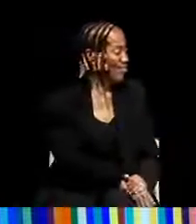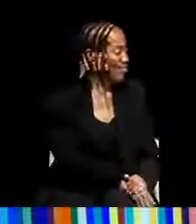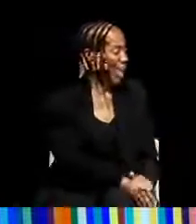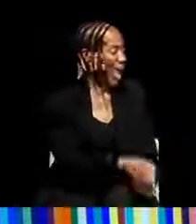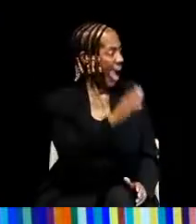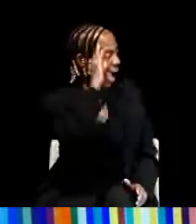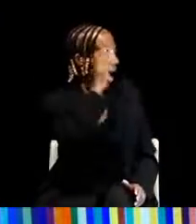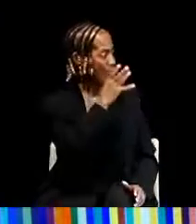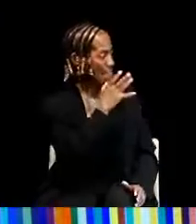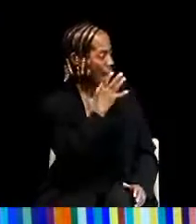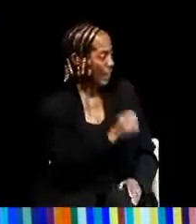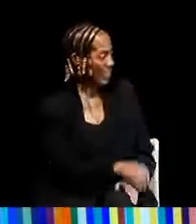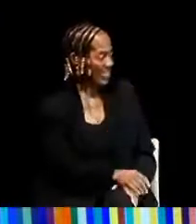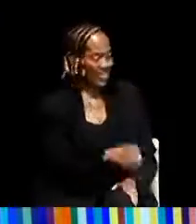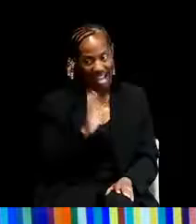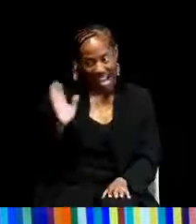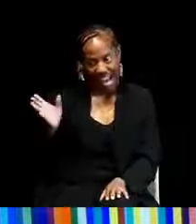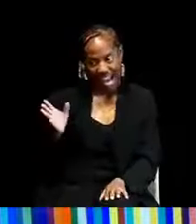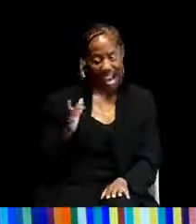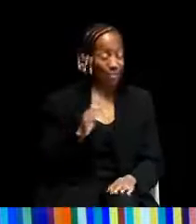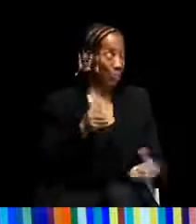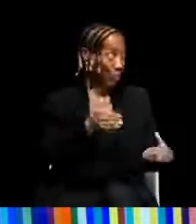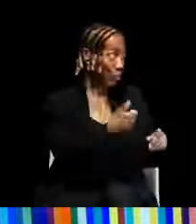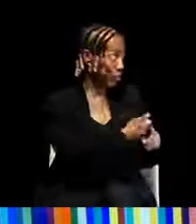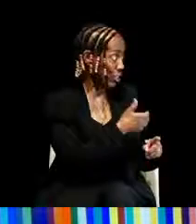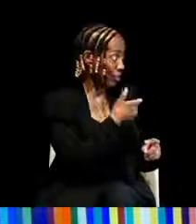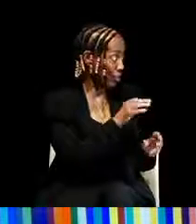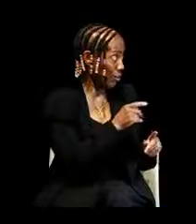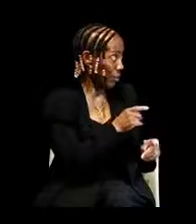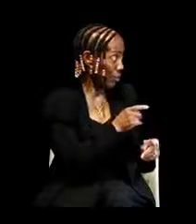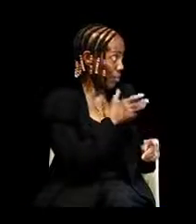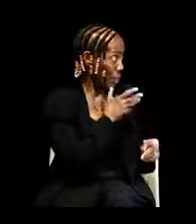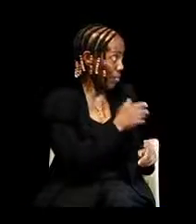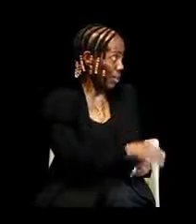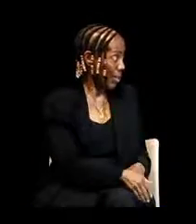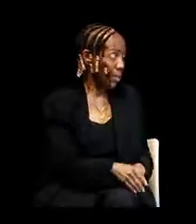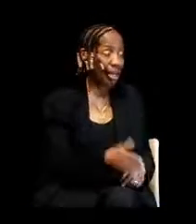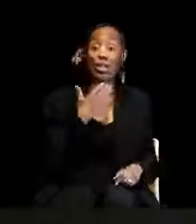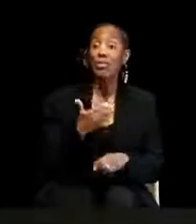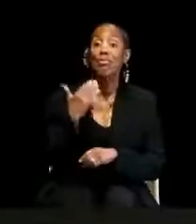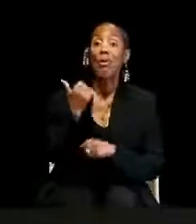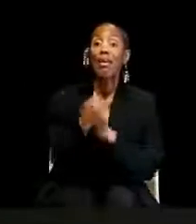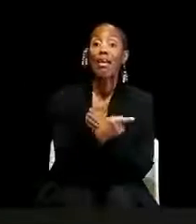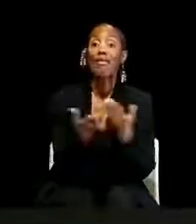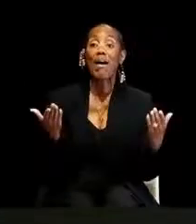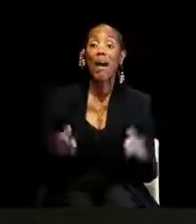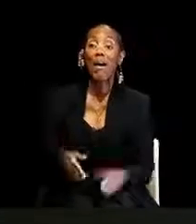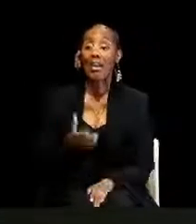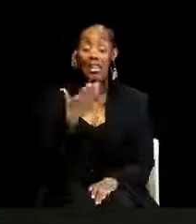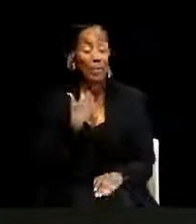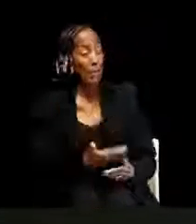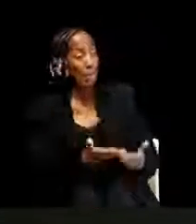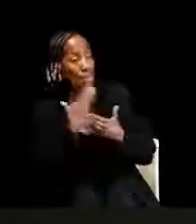Hi, mommy. Do you want to introduce yourself to the people? Good morning, everyone.